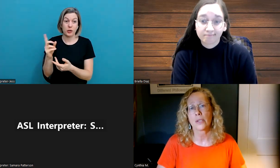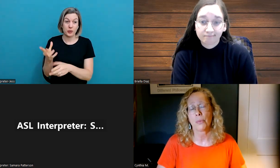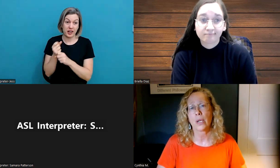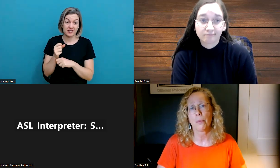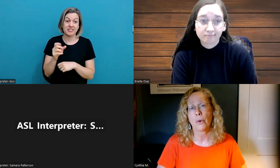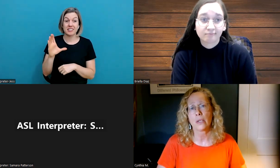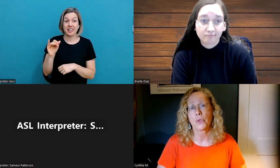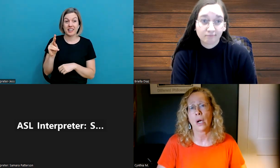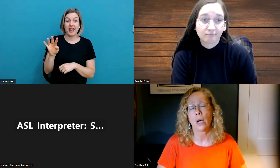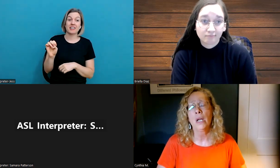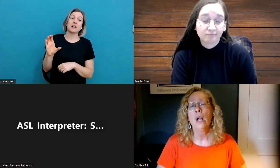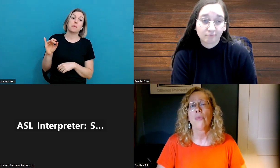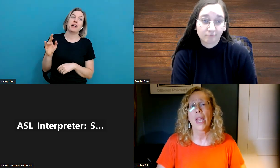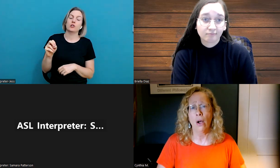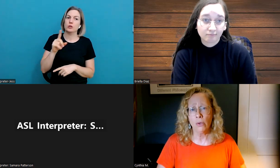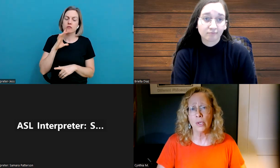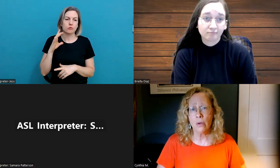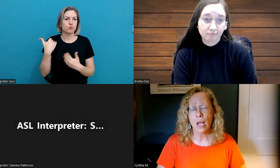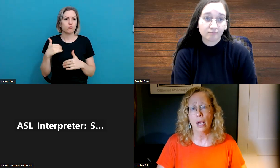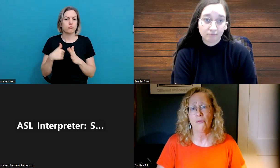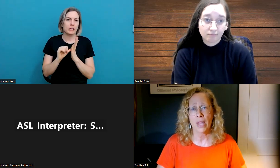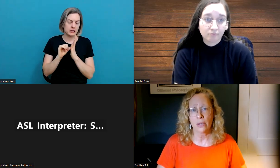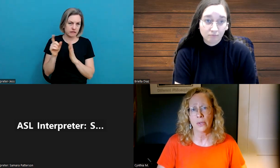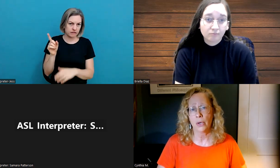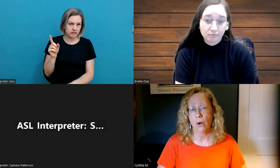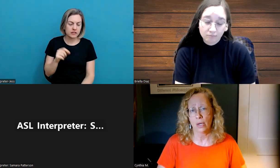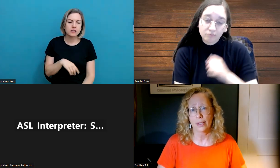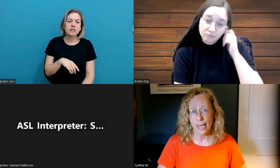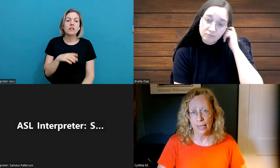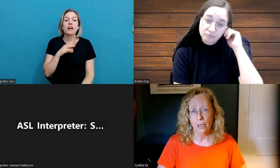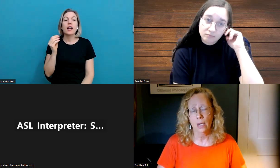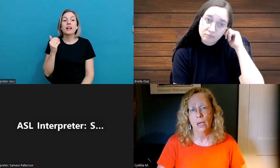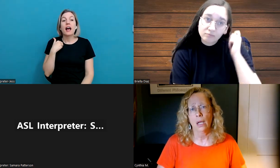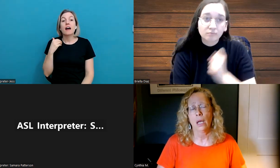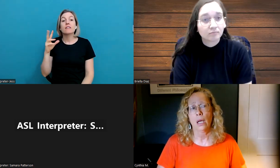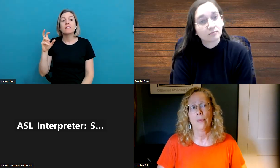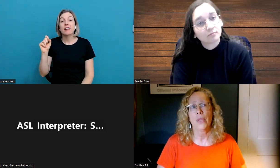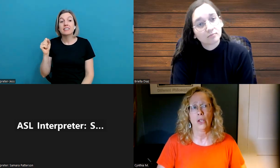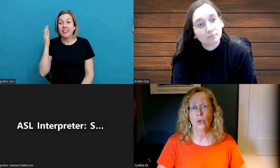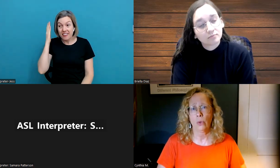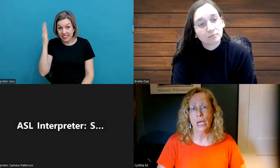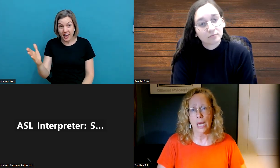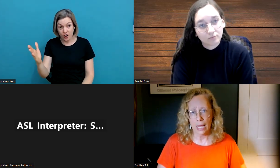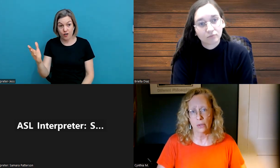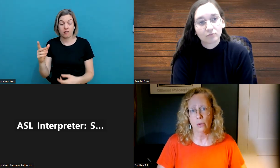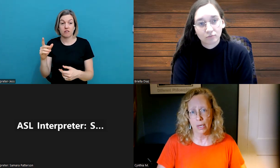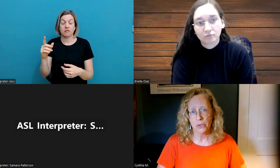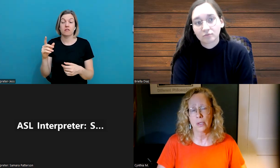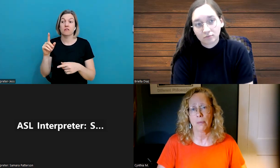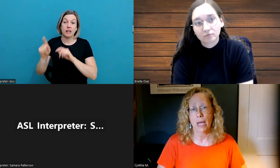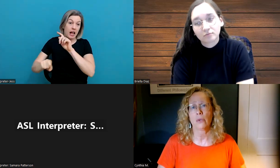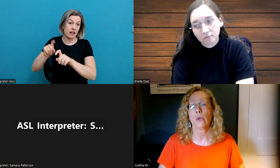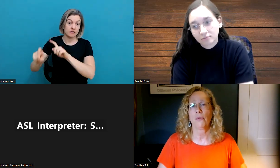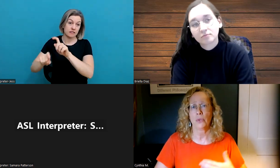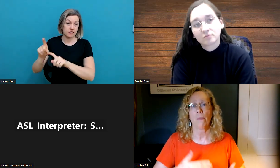Companions does a pretty impressive job. They also have vets that are on site that you can ask